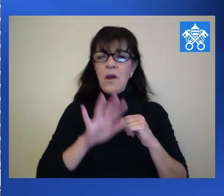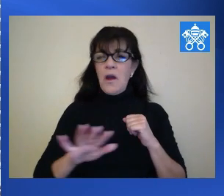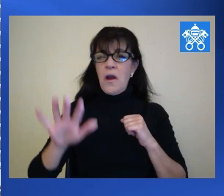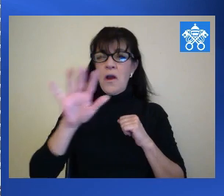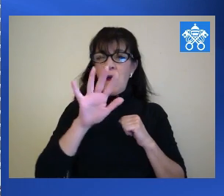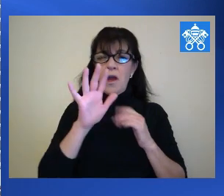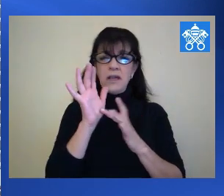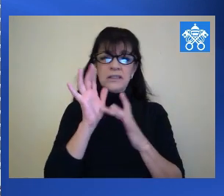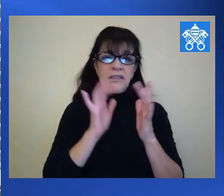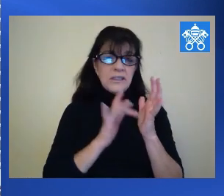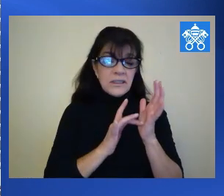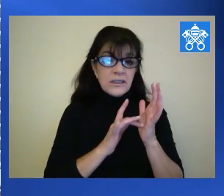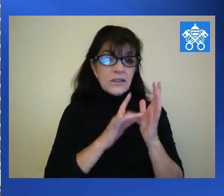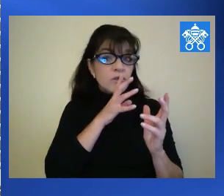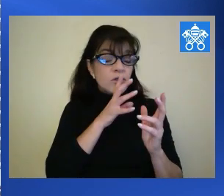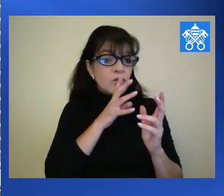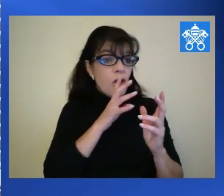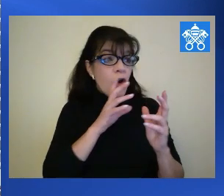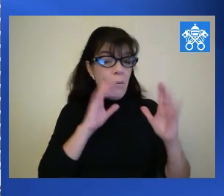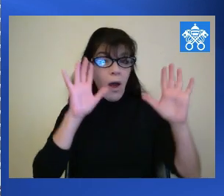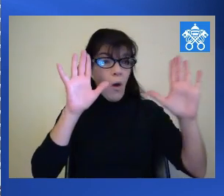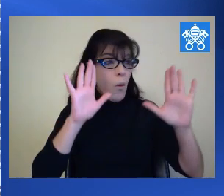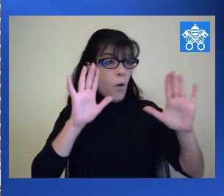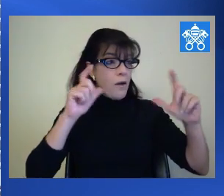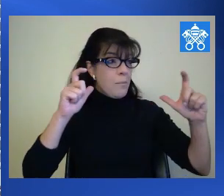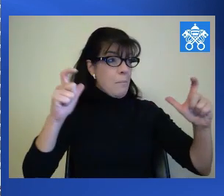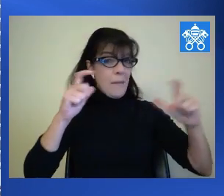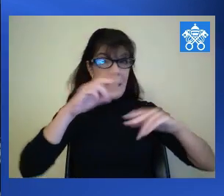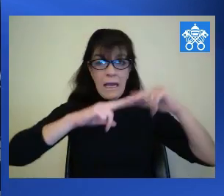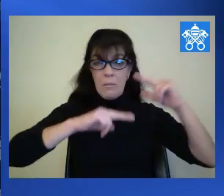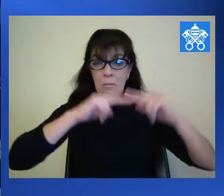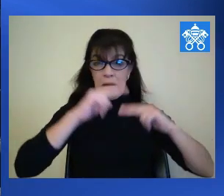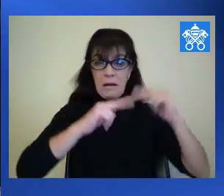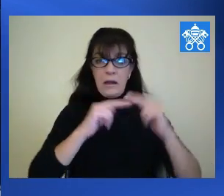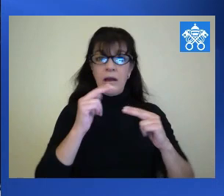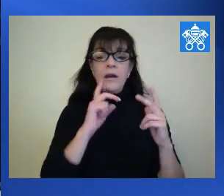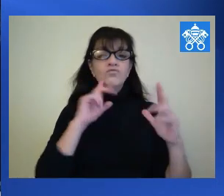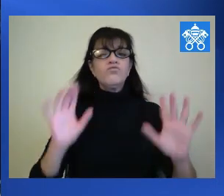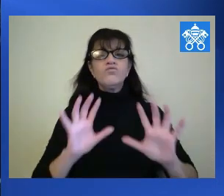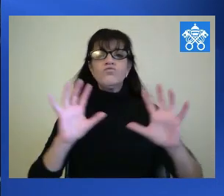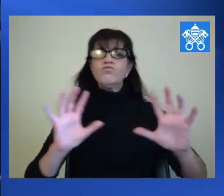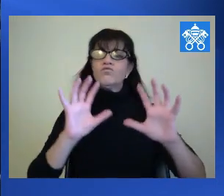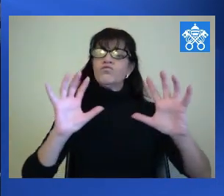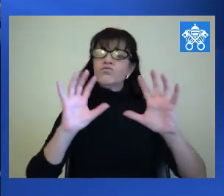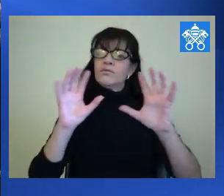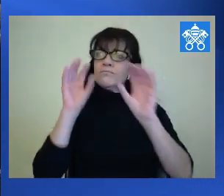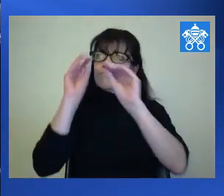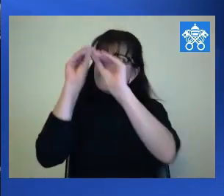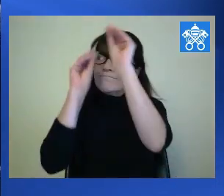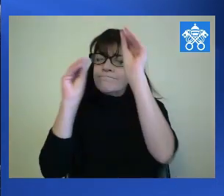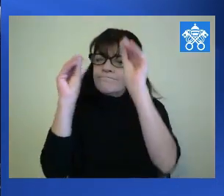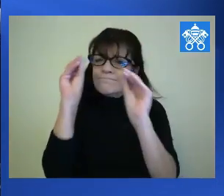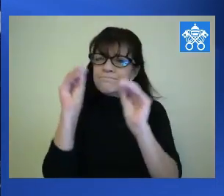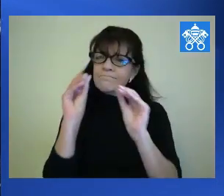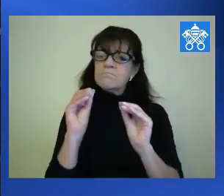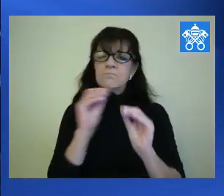There around Jesus, some people speak about the magnificence of that grandiose building, adorned with costly stones, but